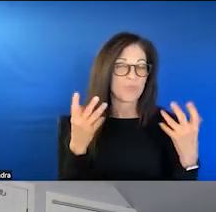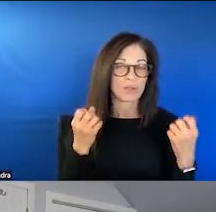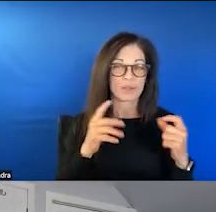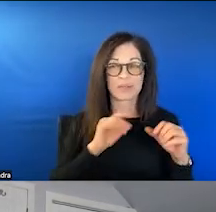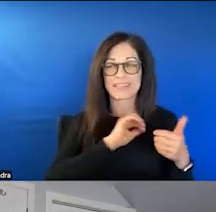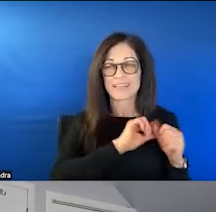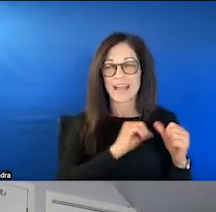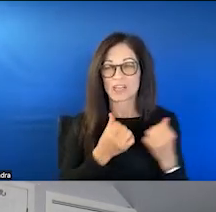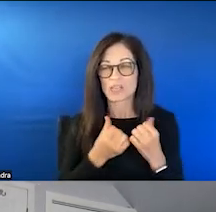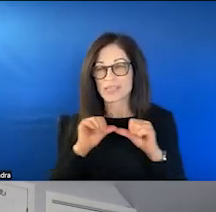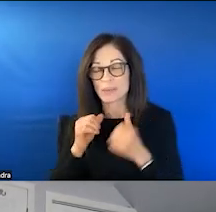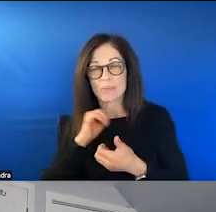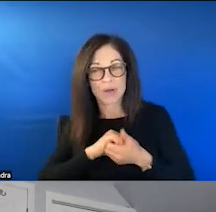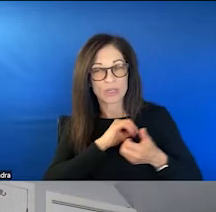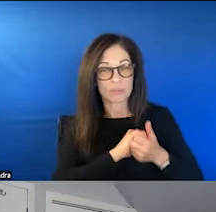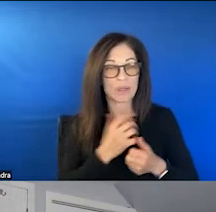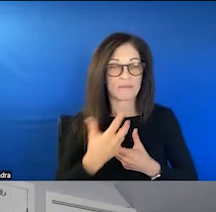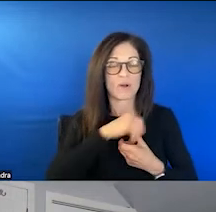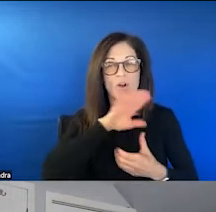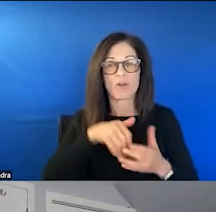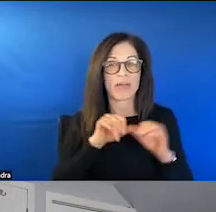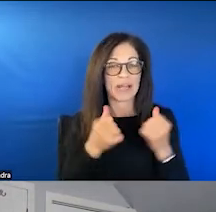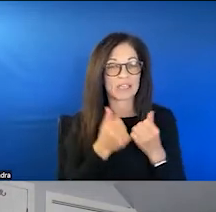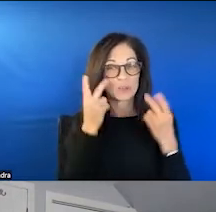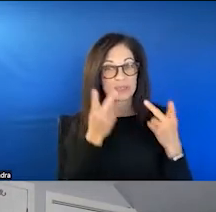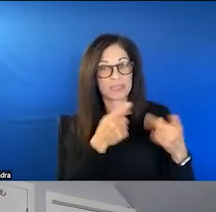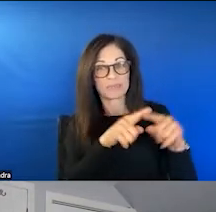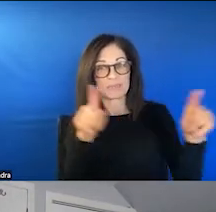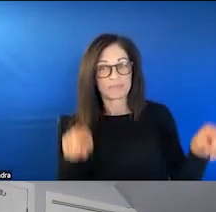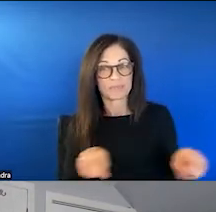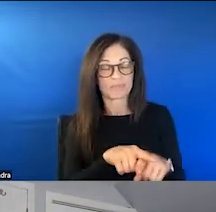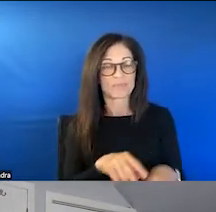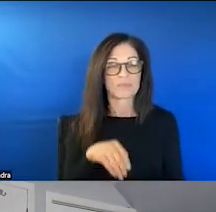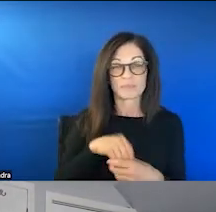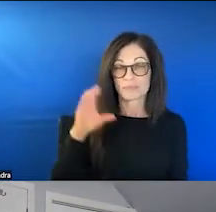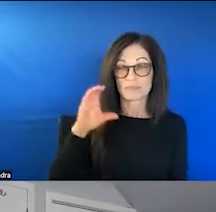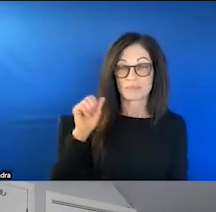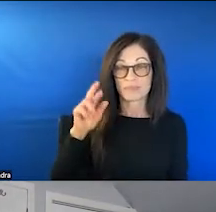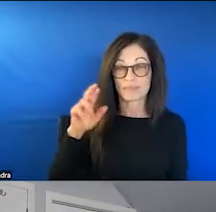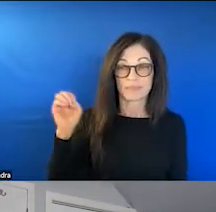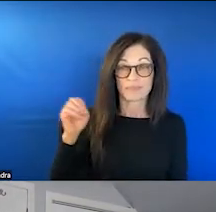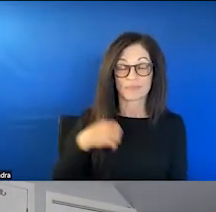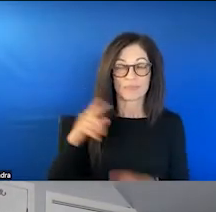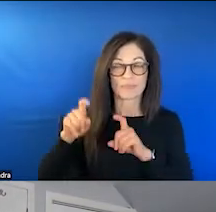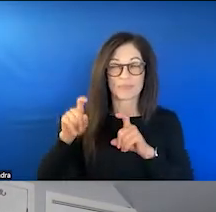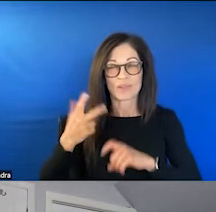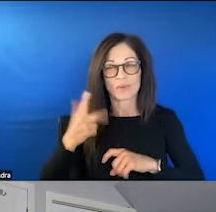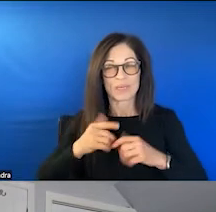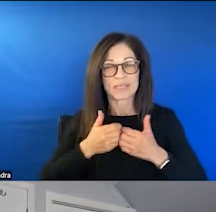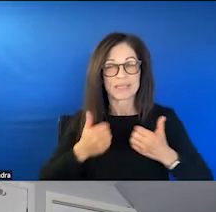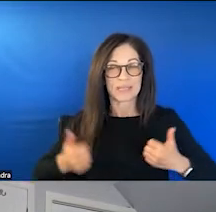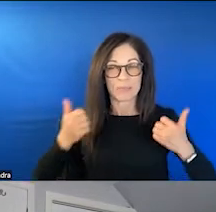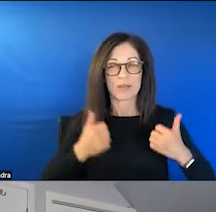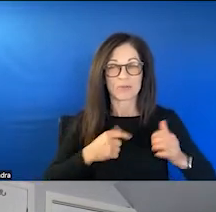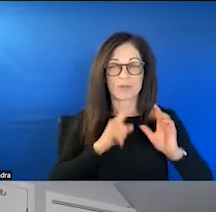partnership involving all of the agencies that you see here. In CARE, we're testing 3 separate response models, a